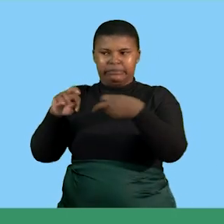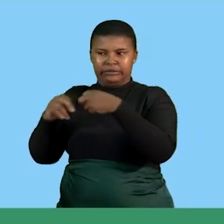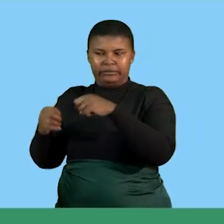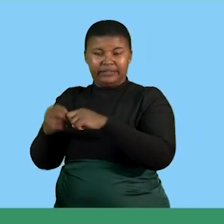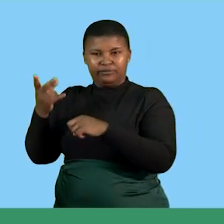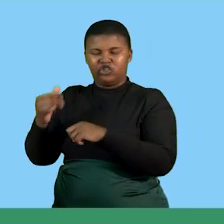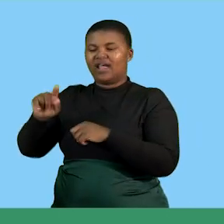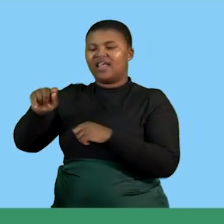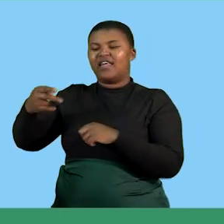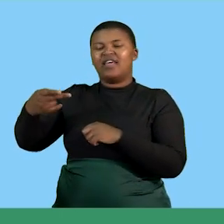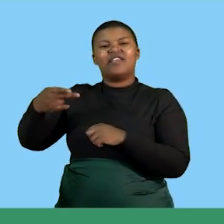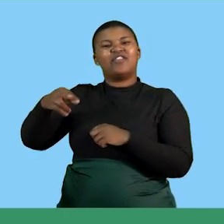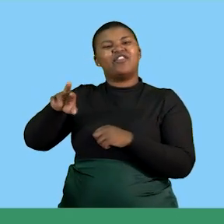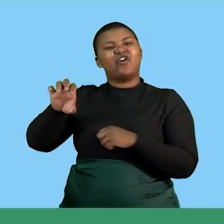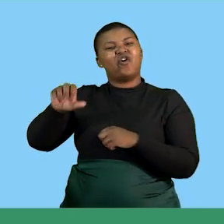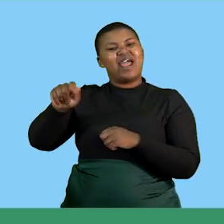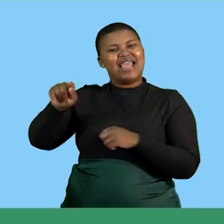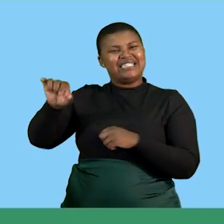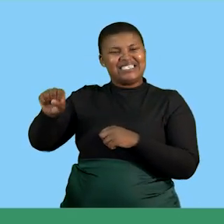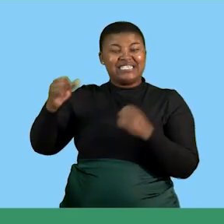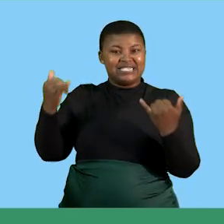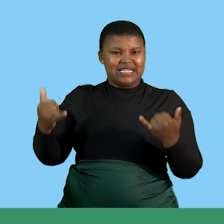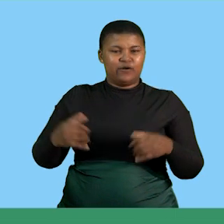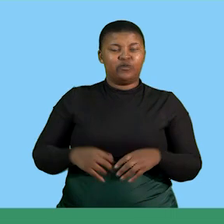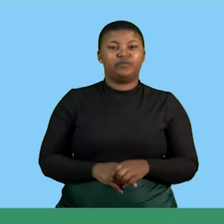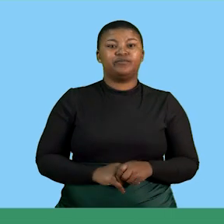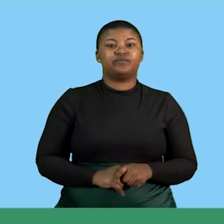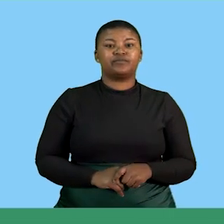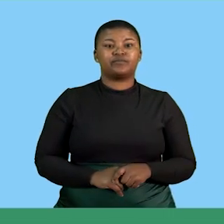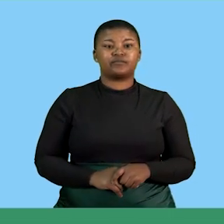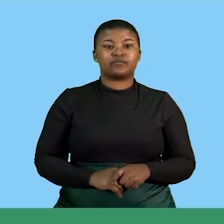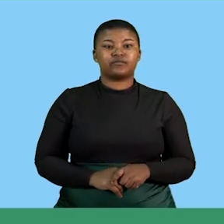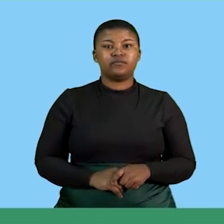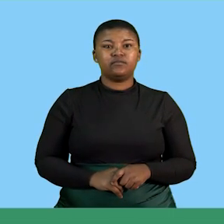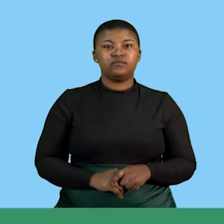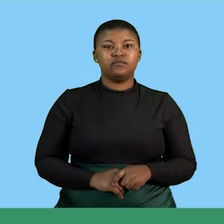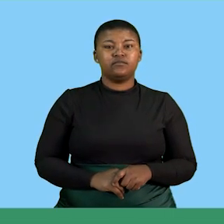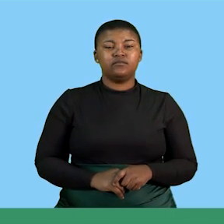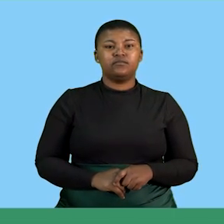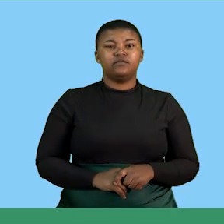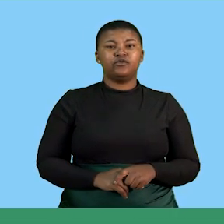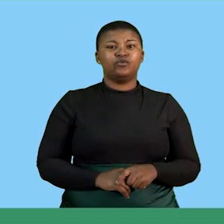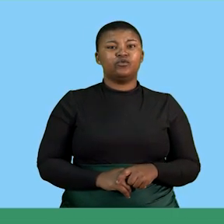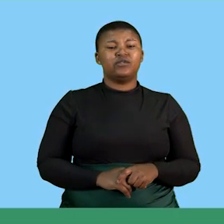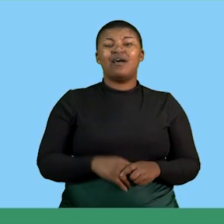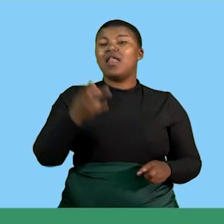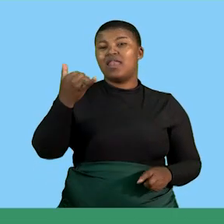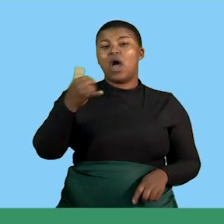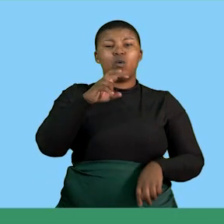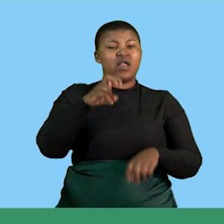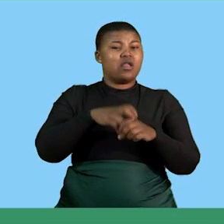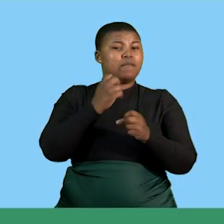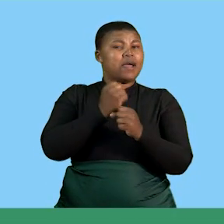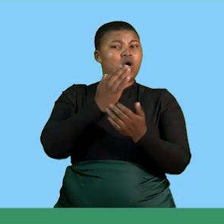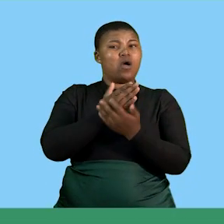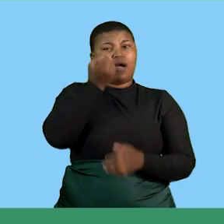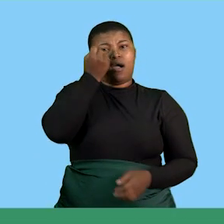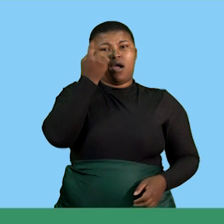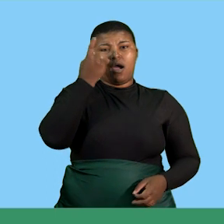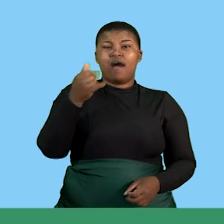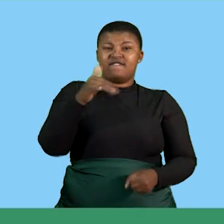are businesses, and they combine their resources to undertake a project. And